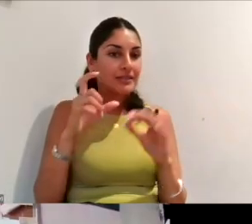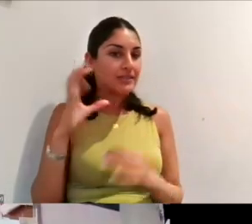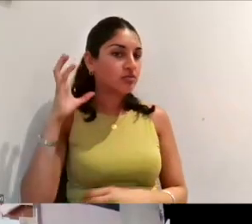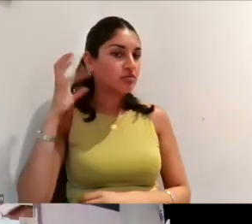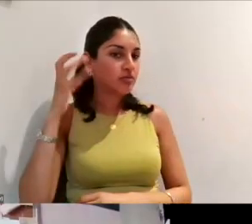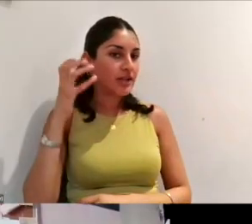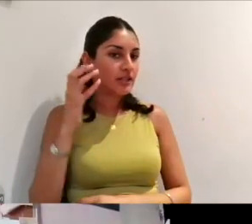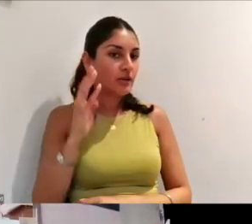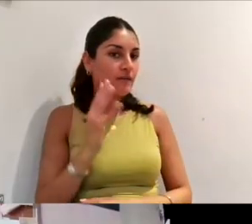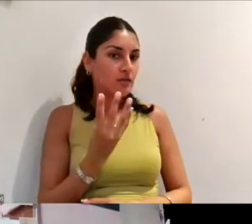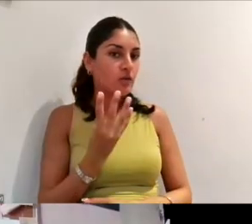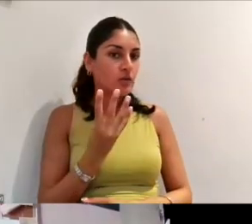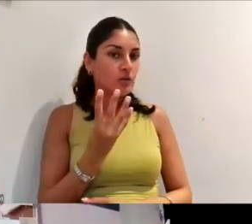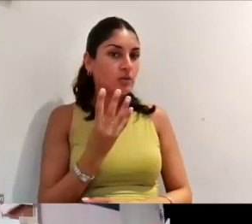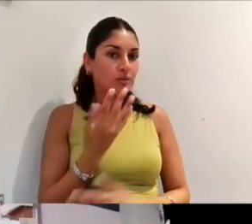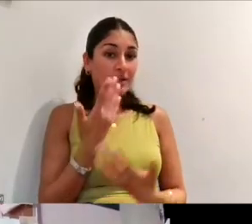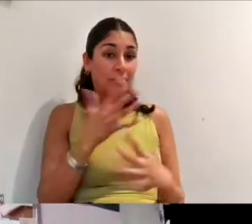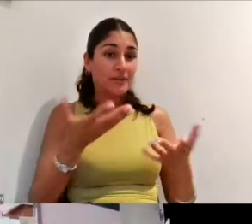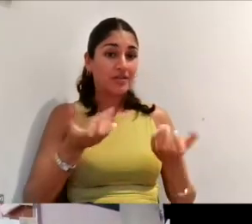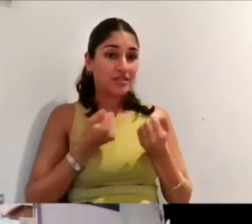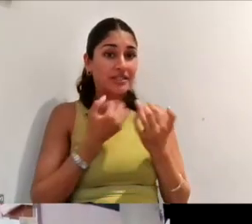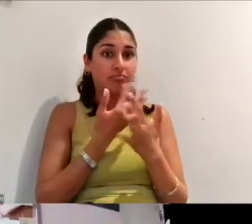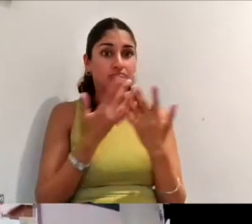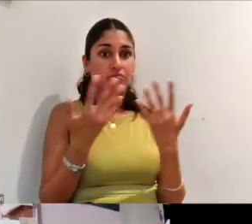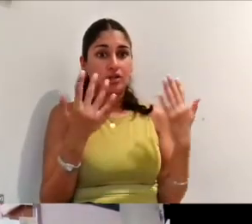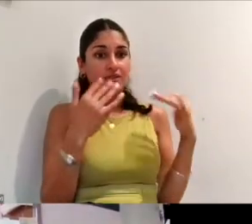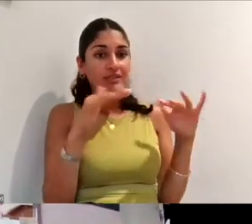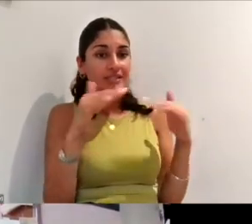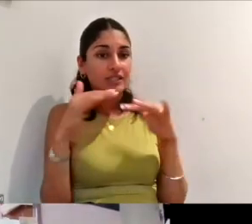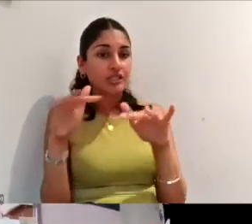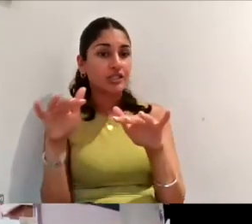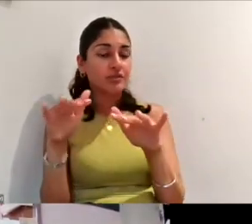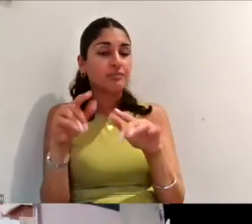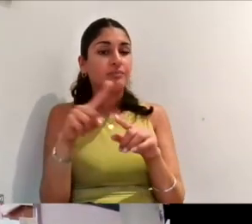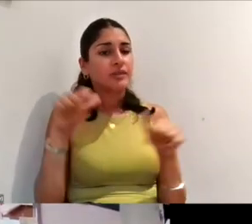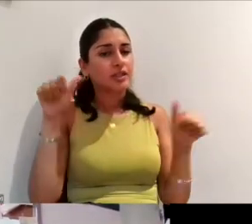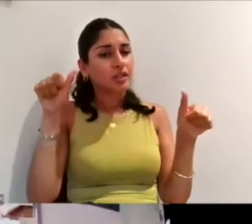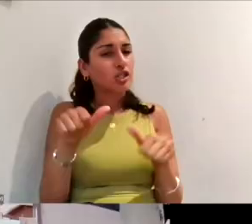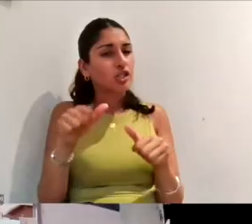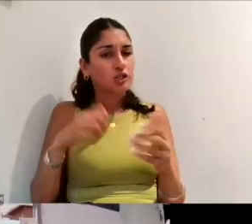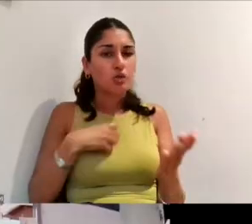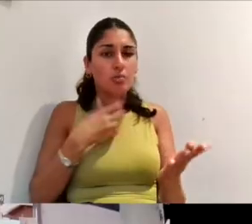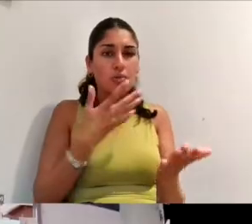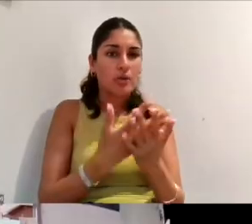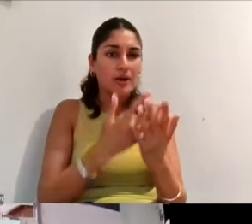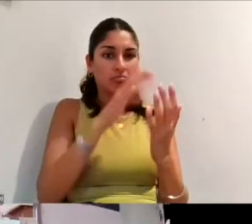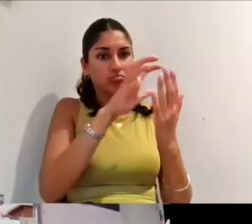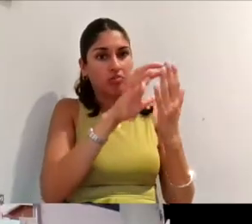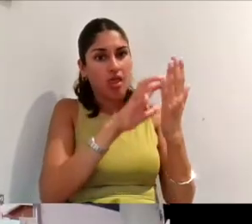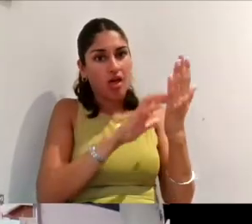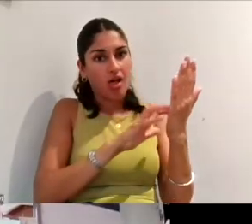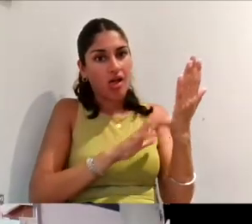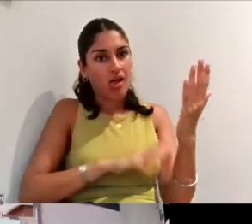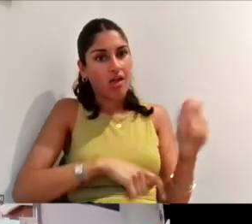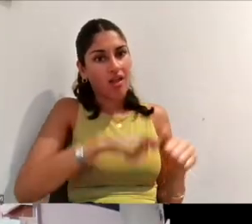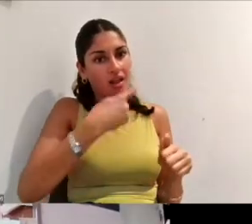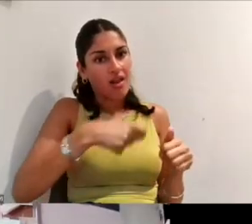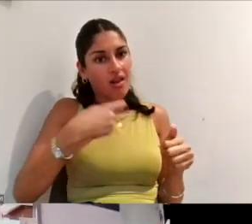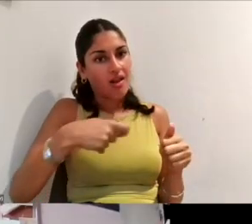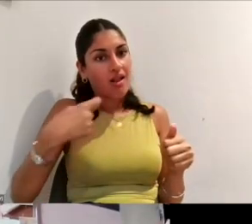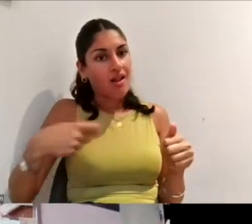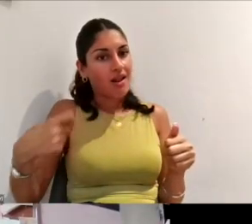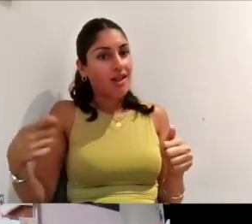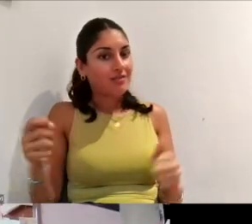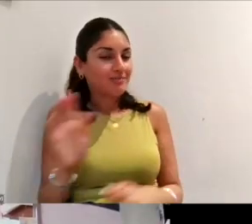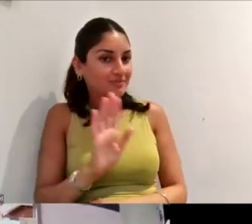lot of attention. And it's a short poem. It's not like big.